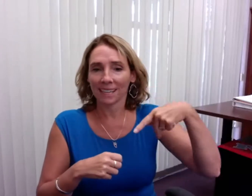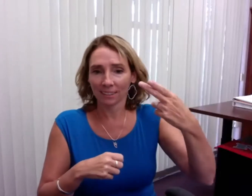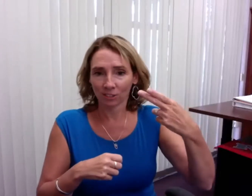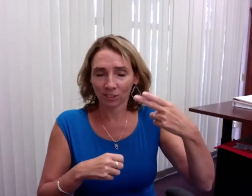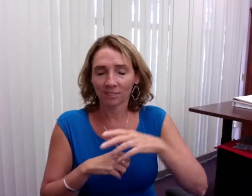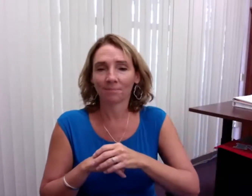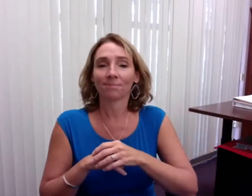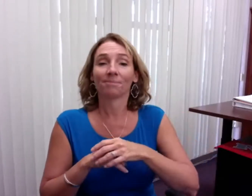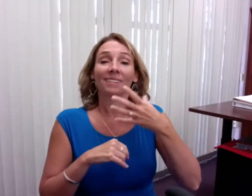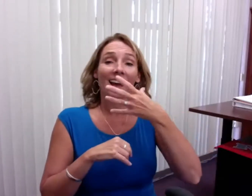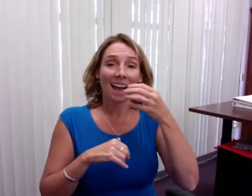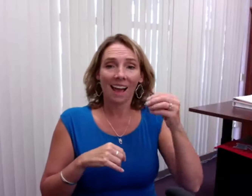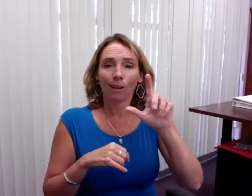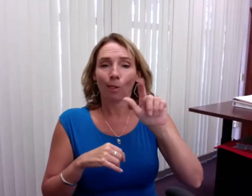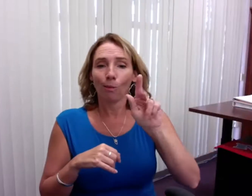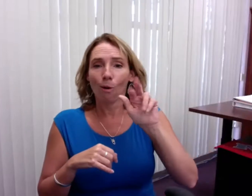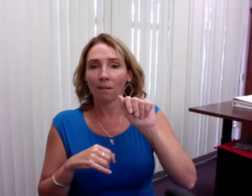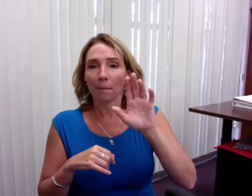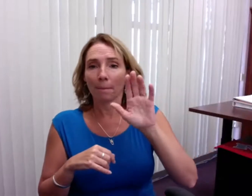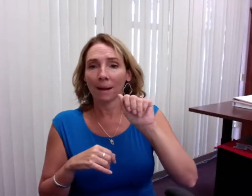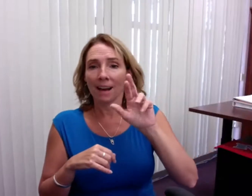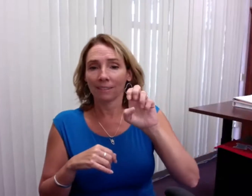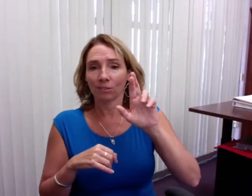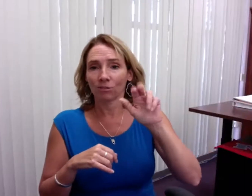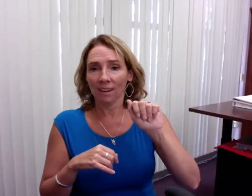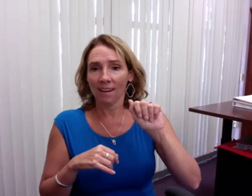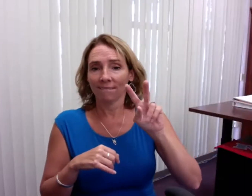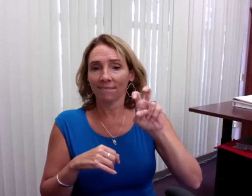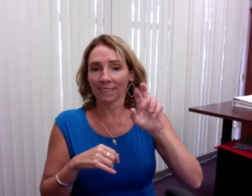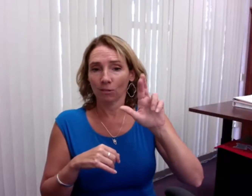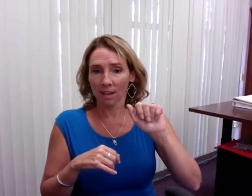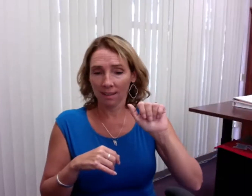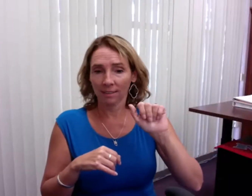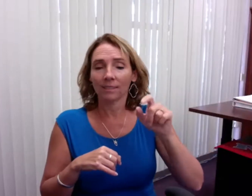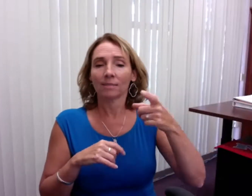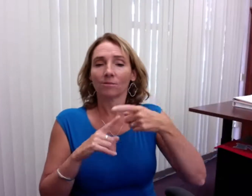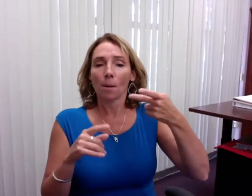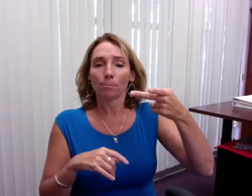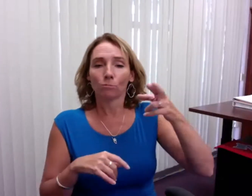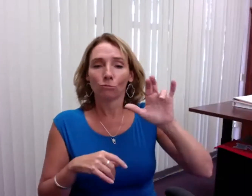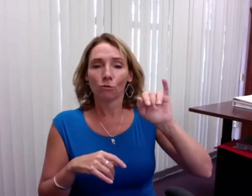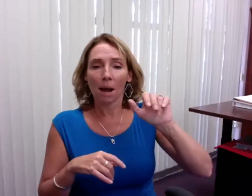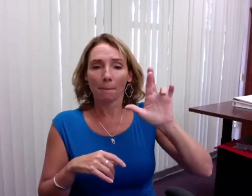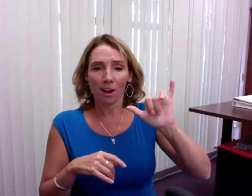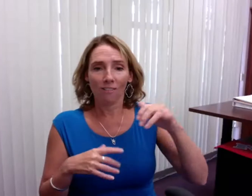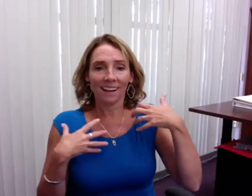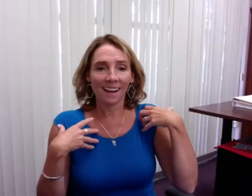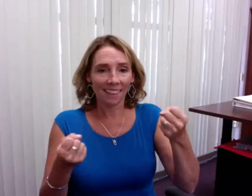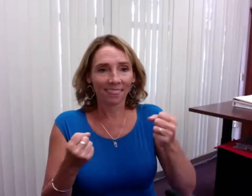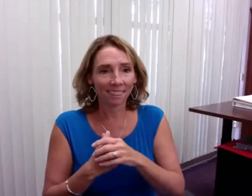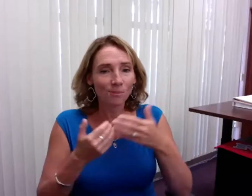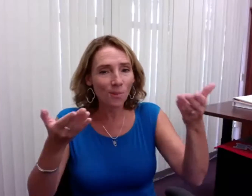Health, CDPH. And then we have Laura Barrera Vera